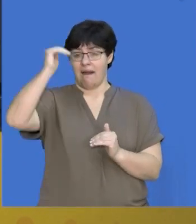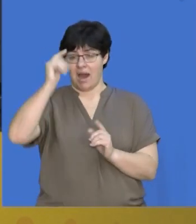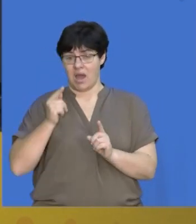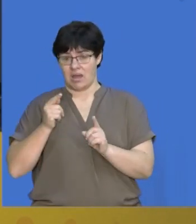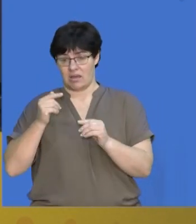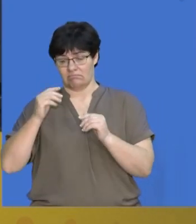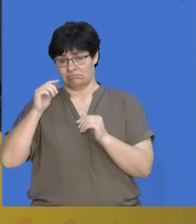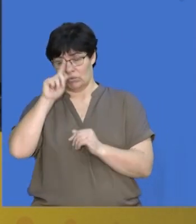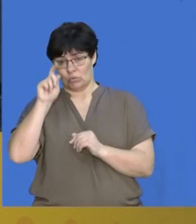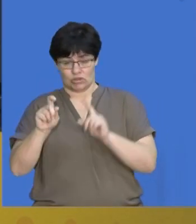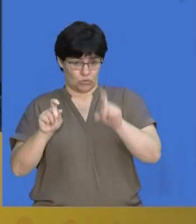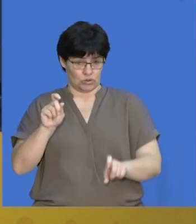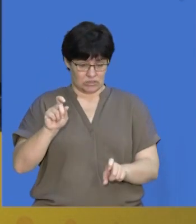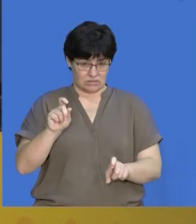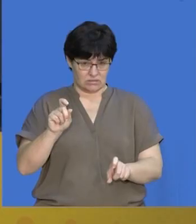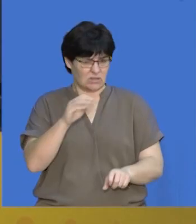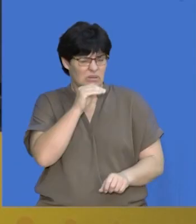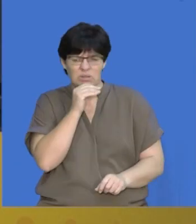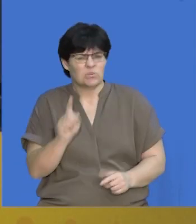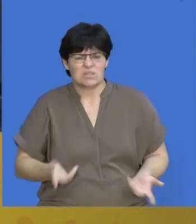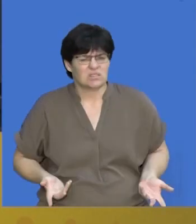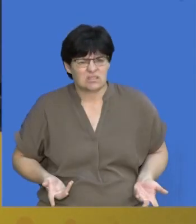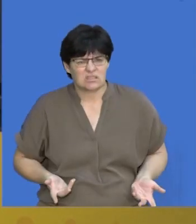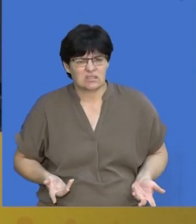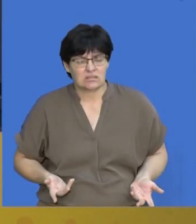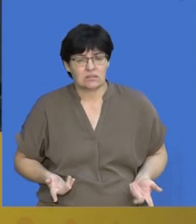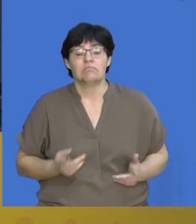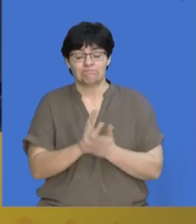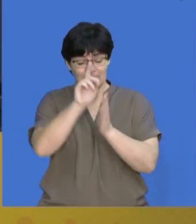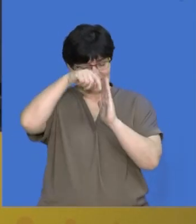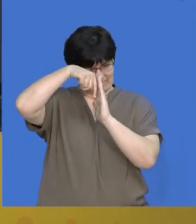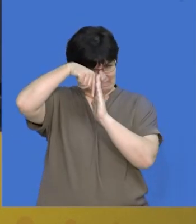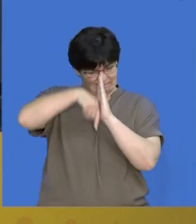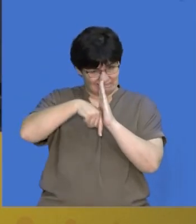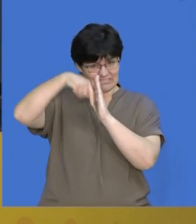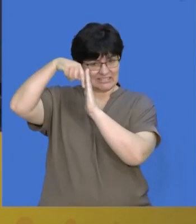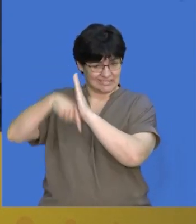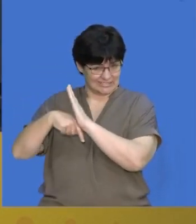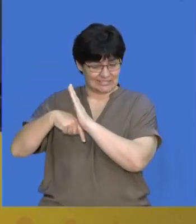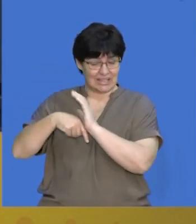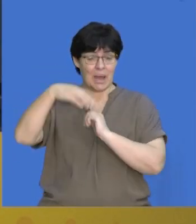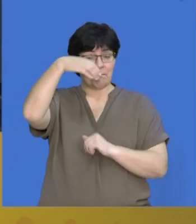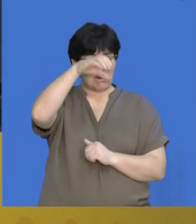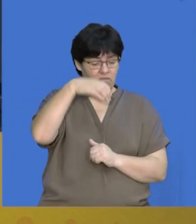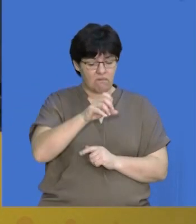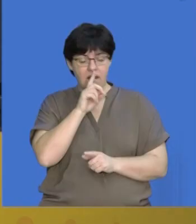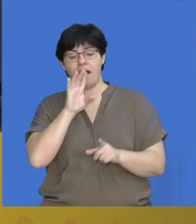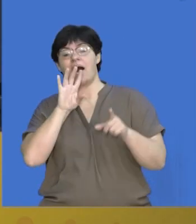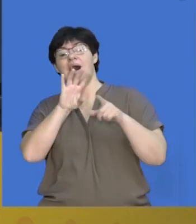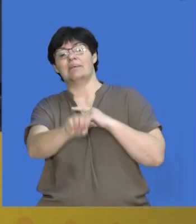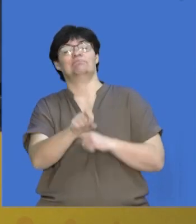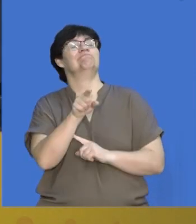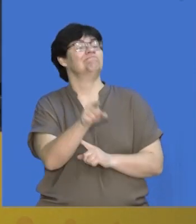order question. What does this mean? As we go into detail on different paragraphs, then you will be able to